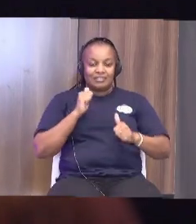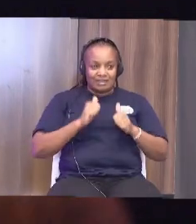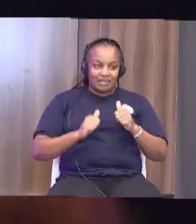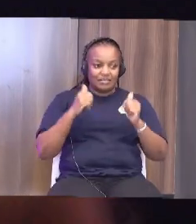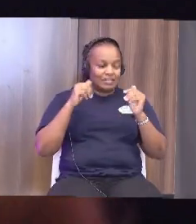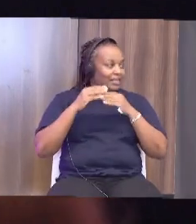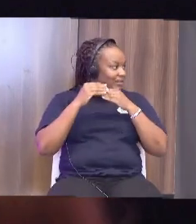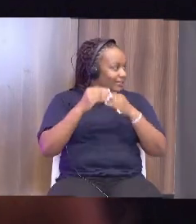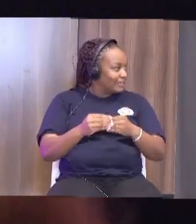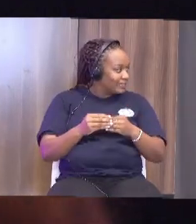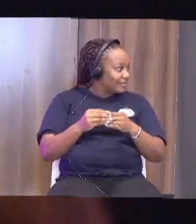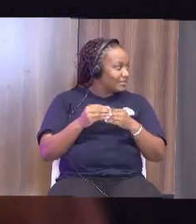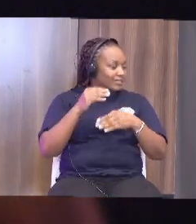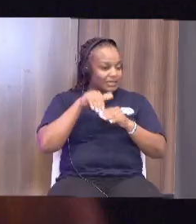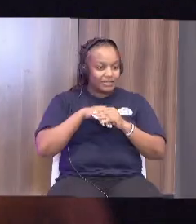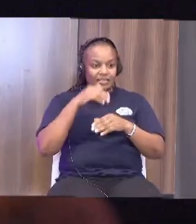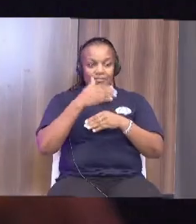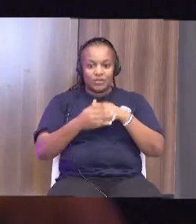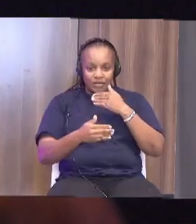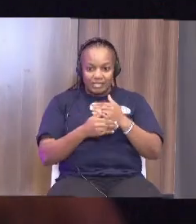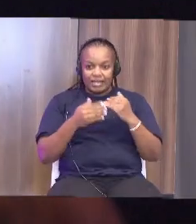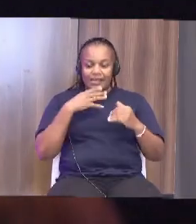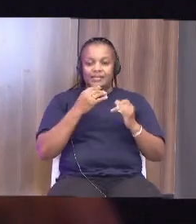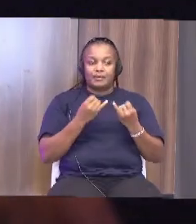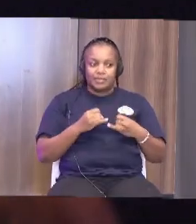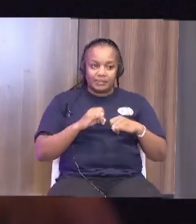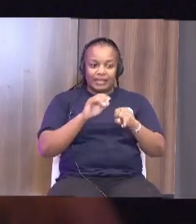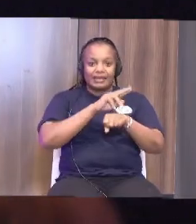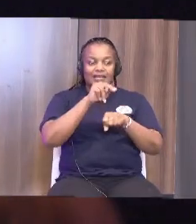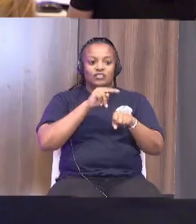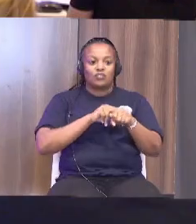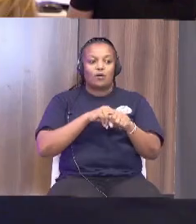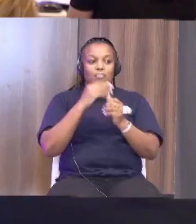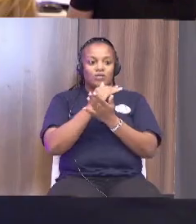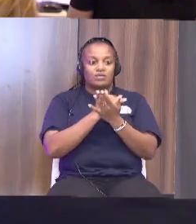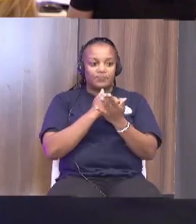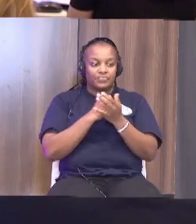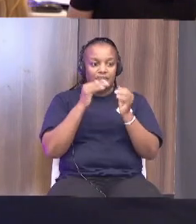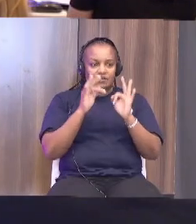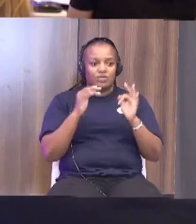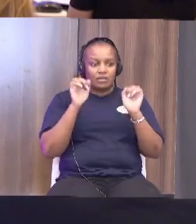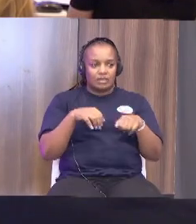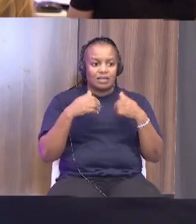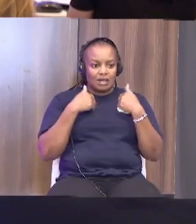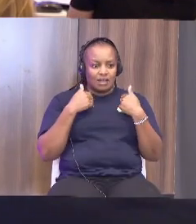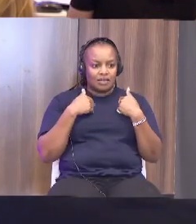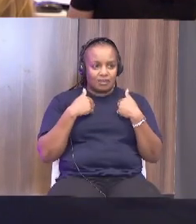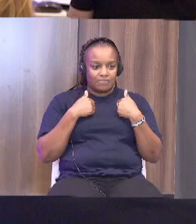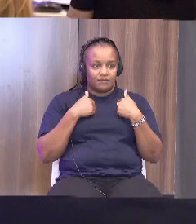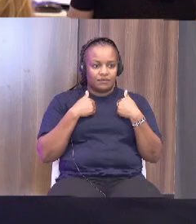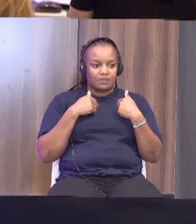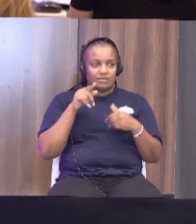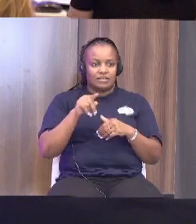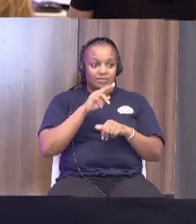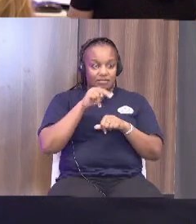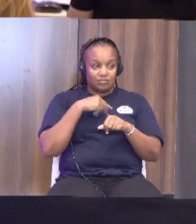the building and the implementation of the national program. If you can add your vaccine to the national program, that helps, of